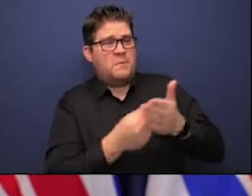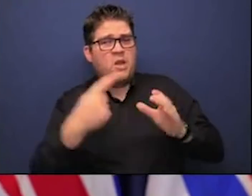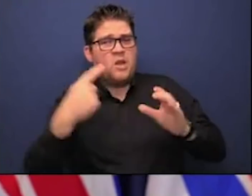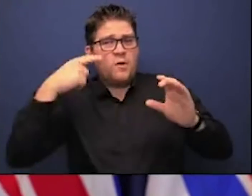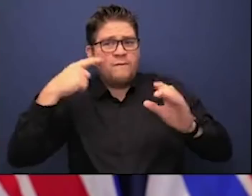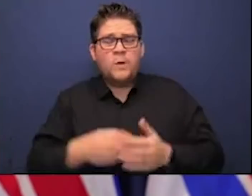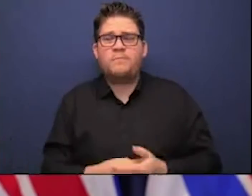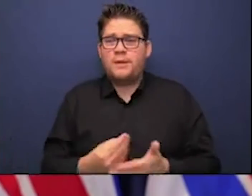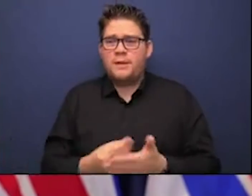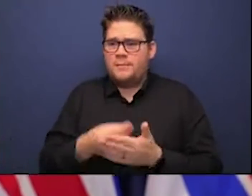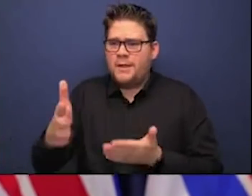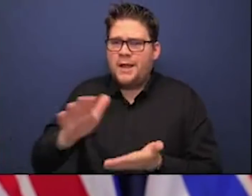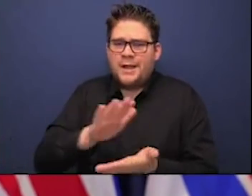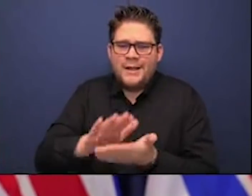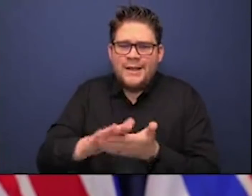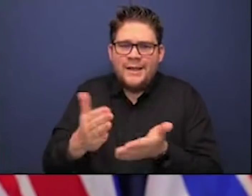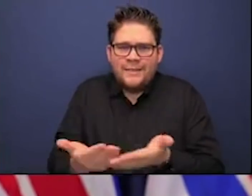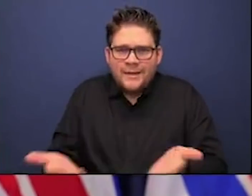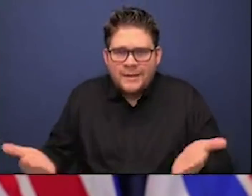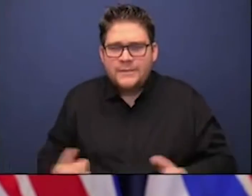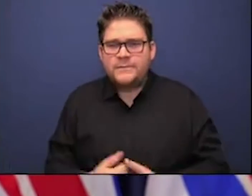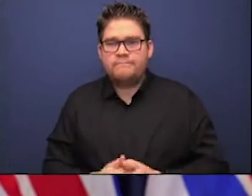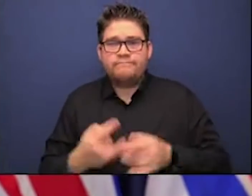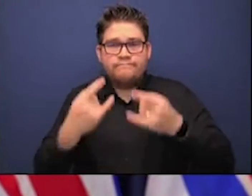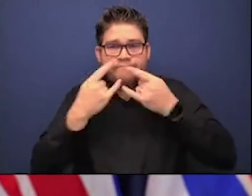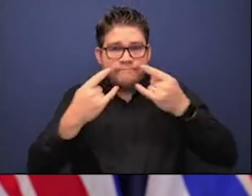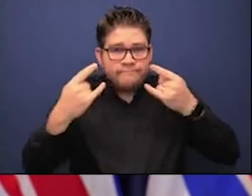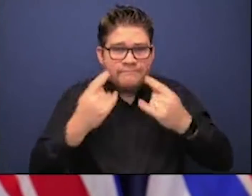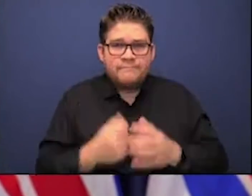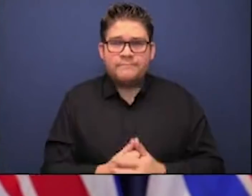improve ventilation and air quality systems.